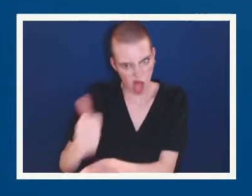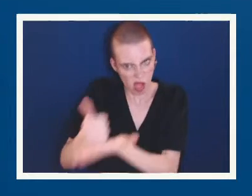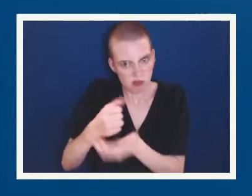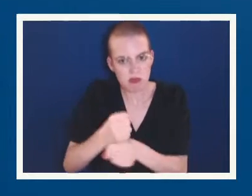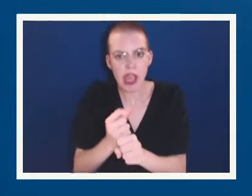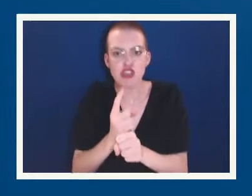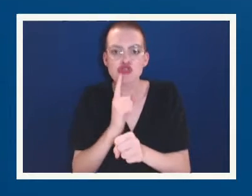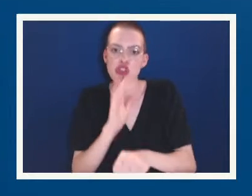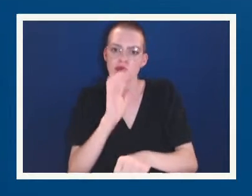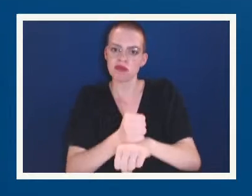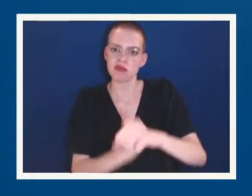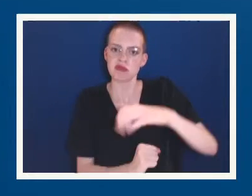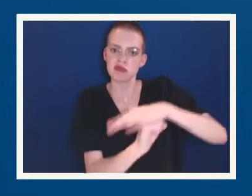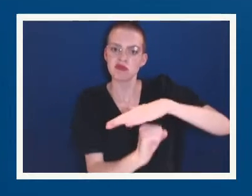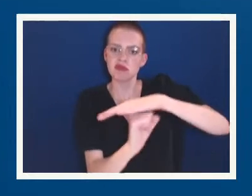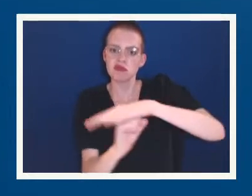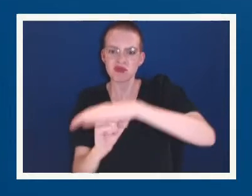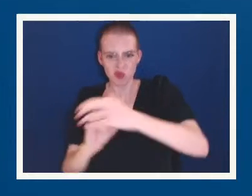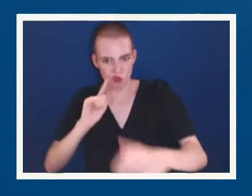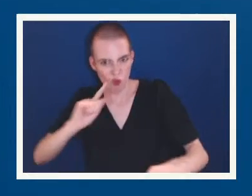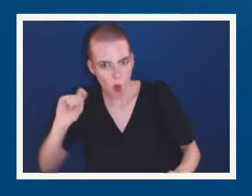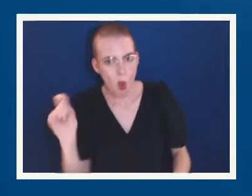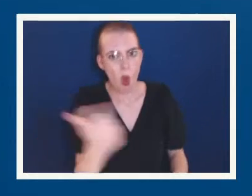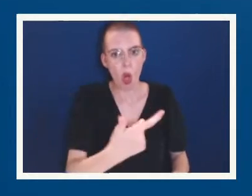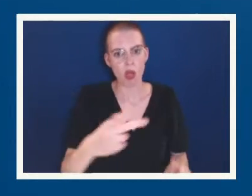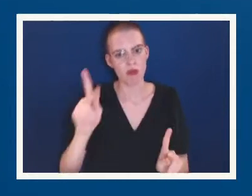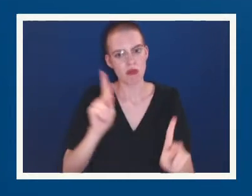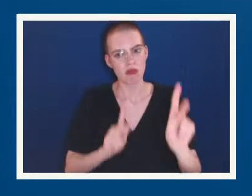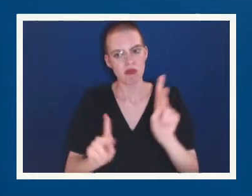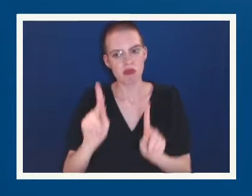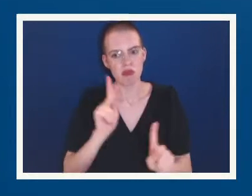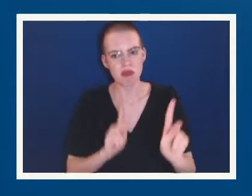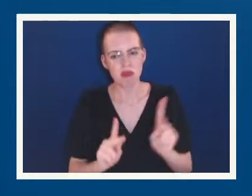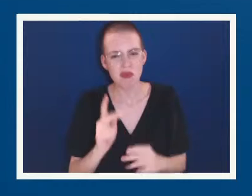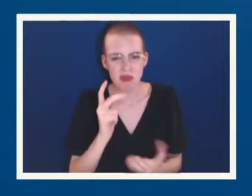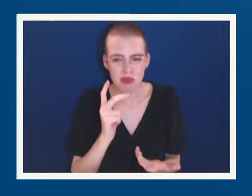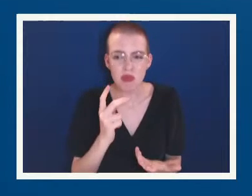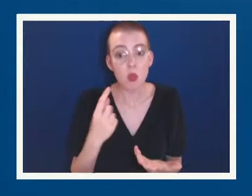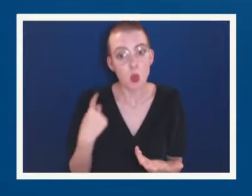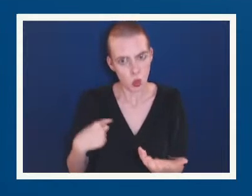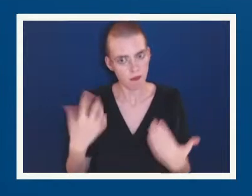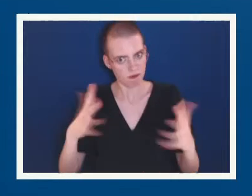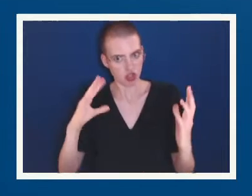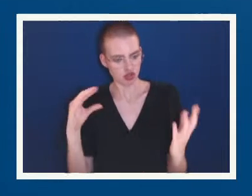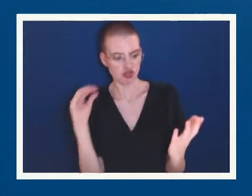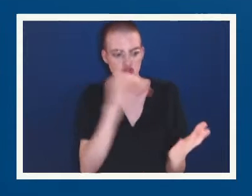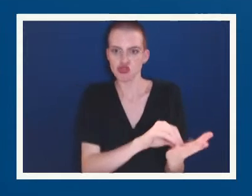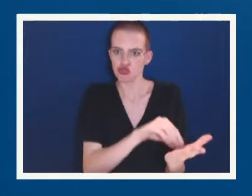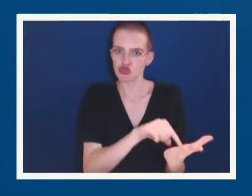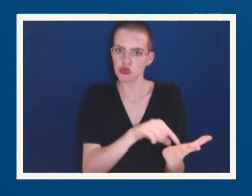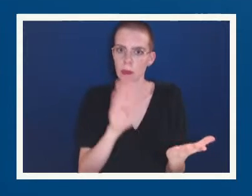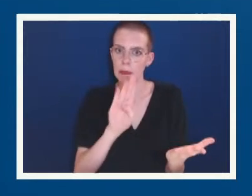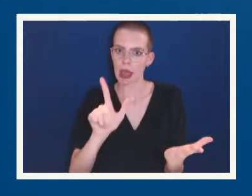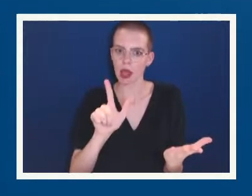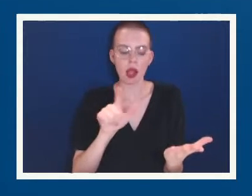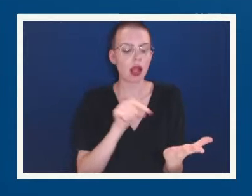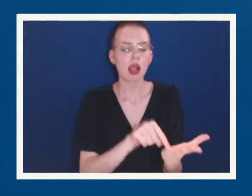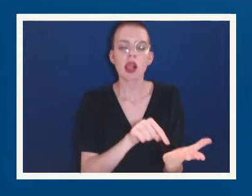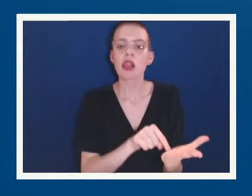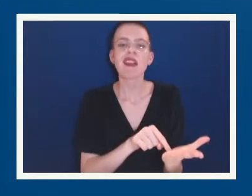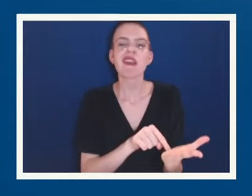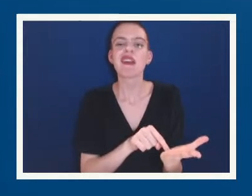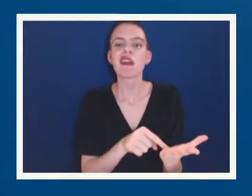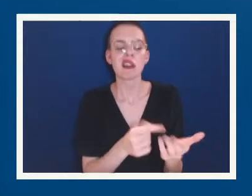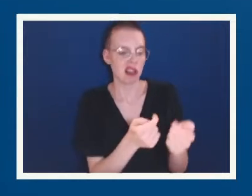person, for all that life, because they blocked. We had it in the original bill, but it only stayed in for Medicare recipients,